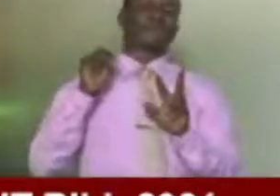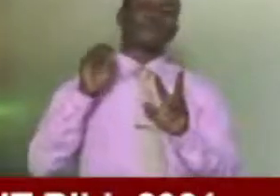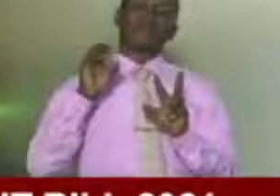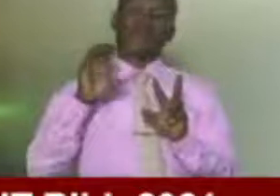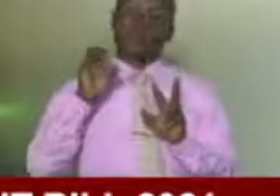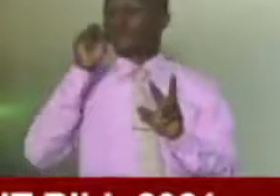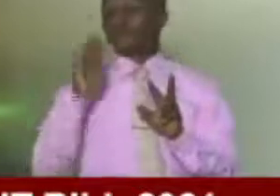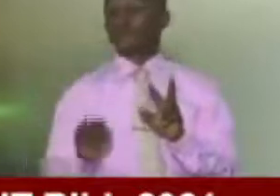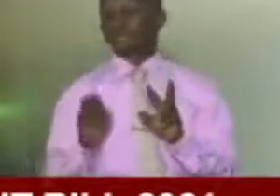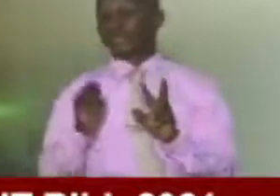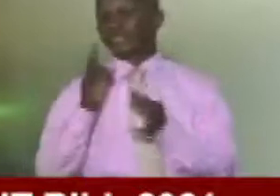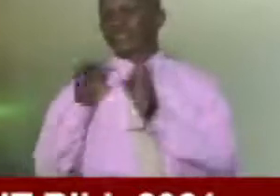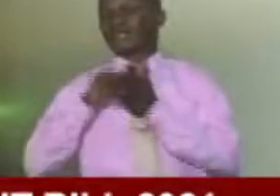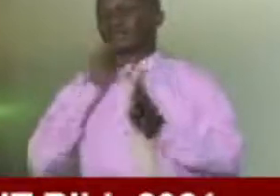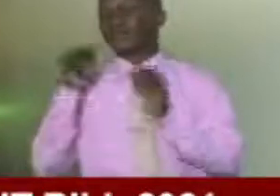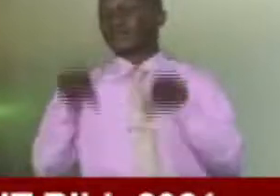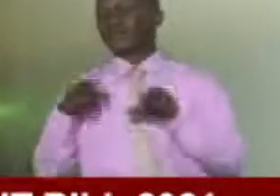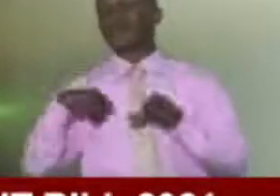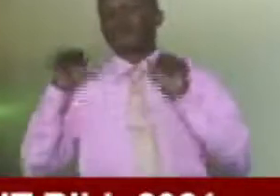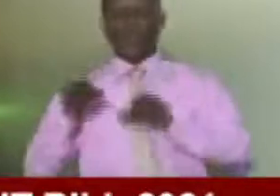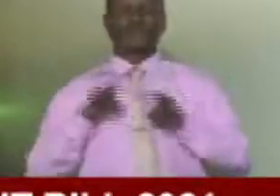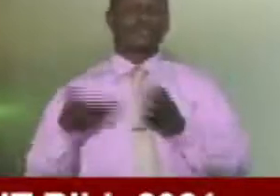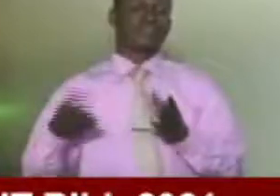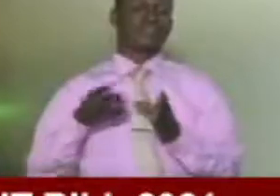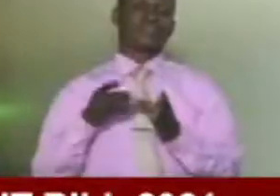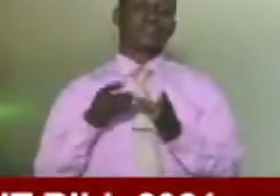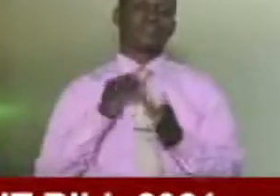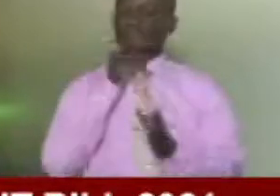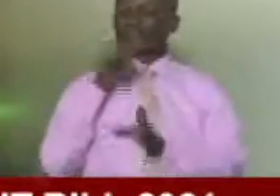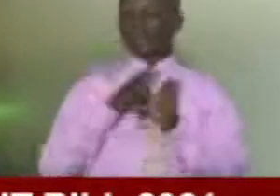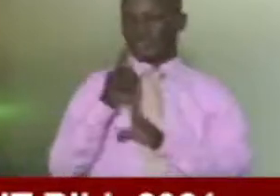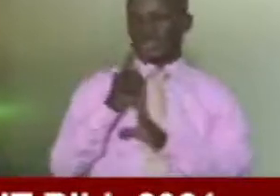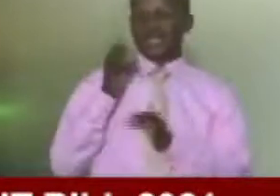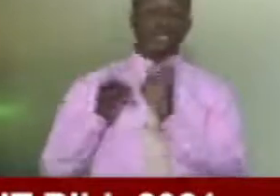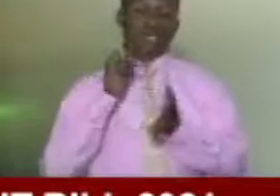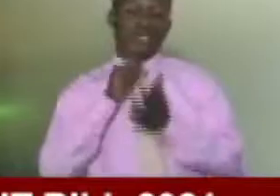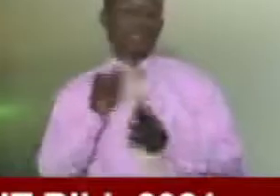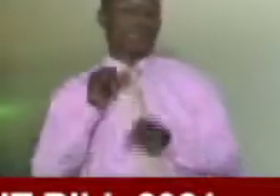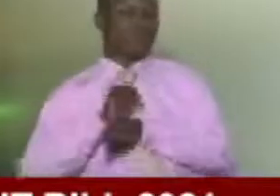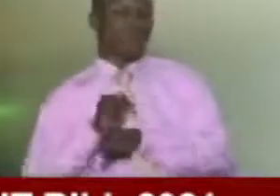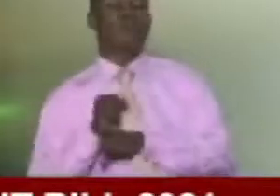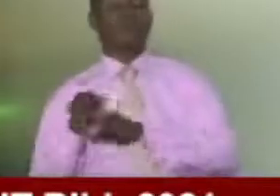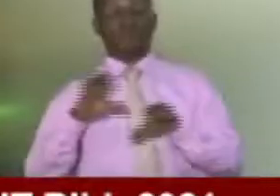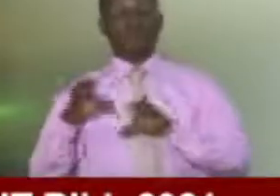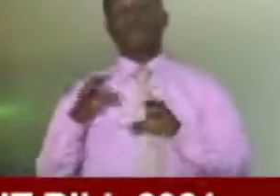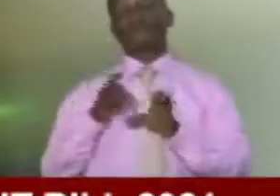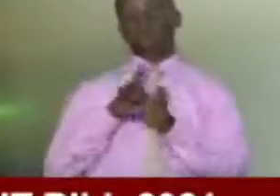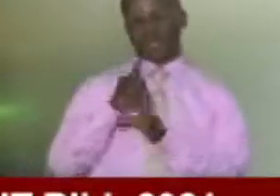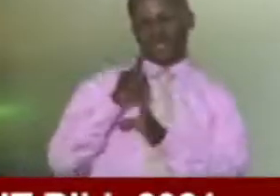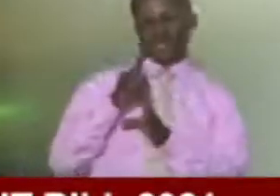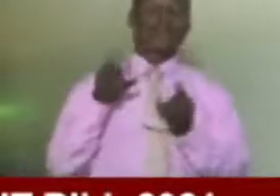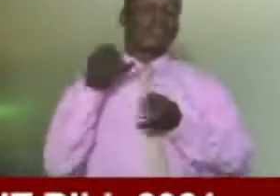possible, you know, you can do indirect. If that one is not, you can do direct. So we say give the political parties